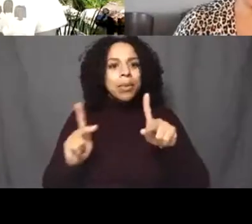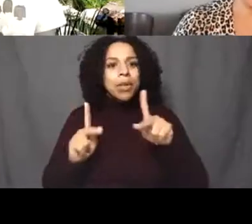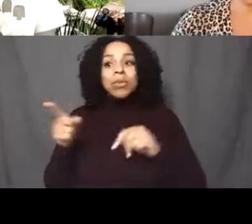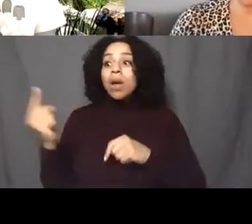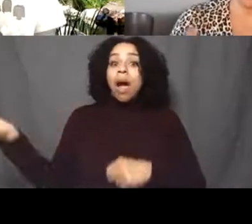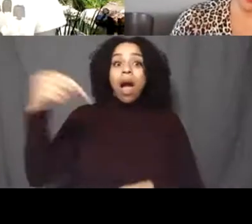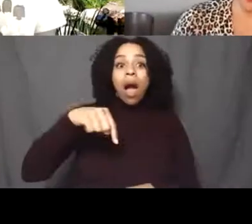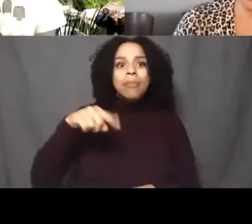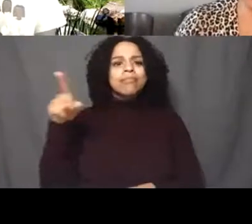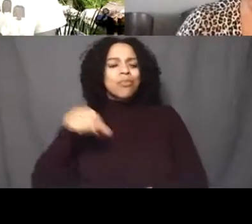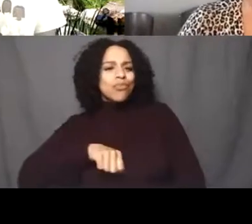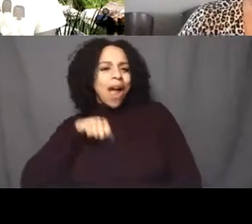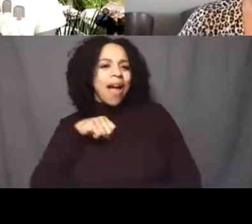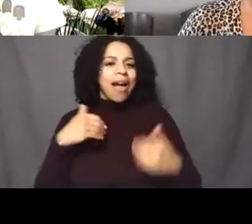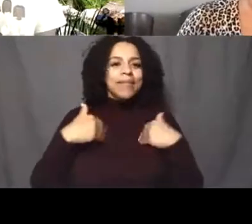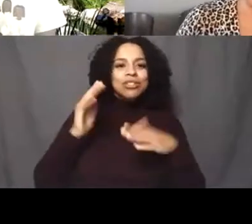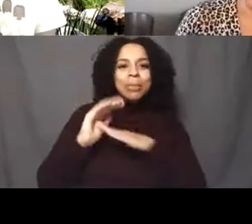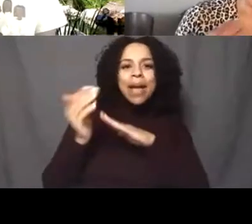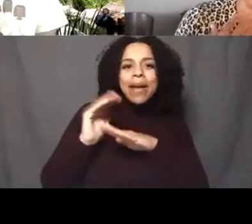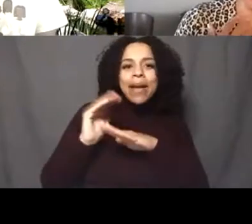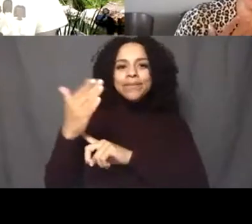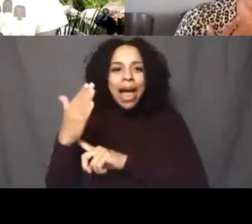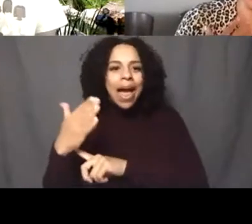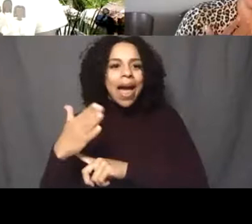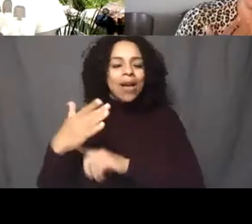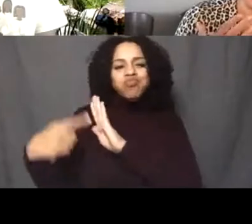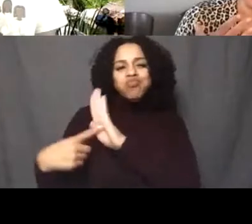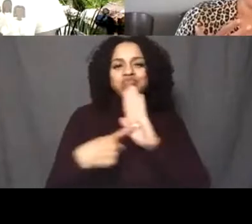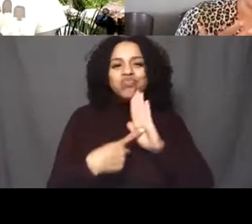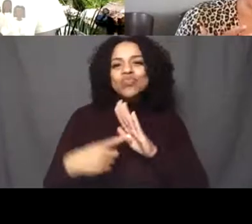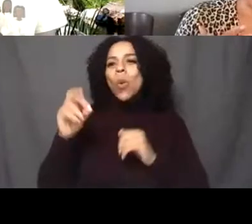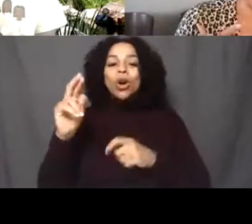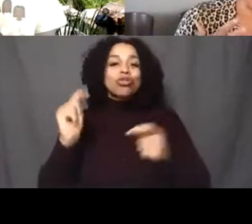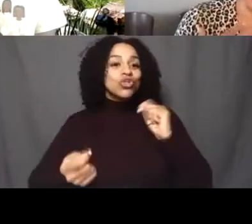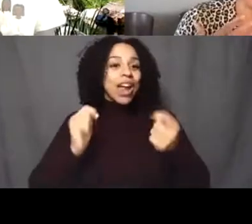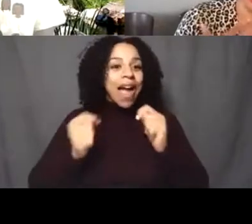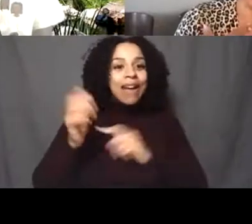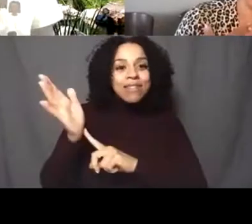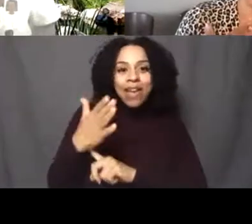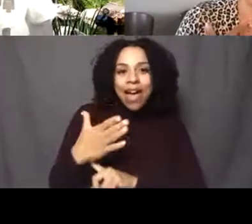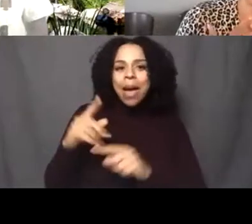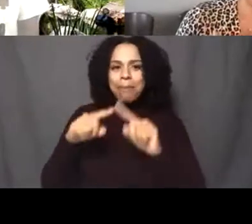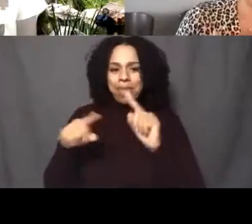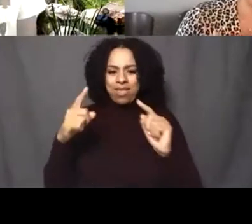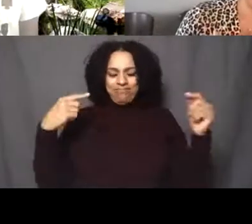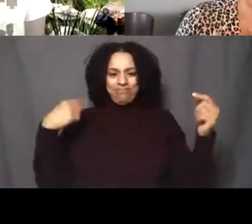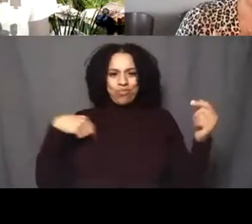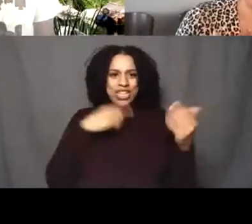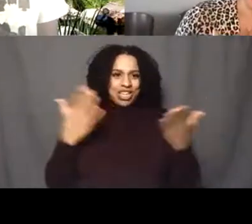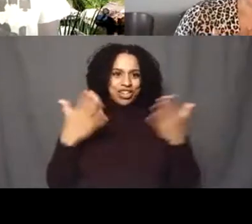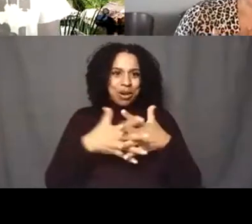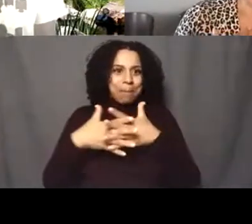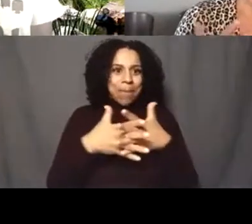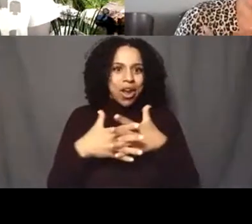Jamaican flag. They carry their flag from Trinidad. But we have been an oppressed minority in a majority white